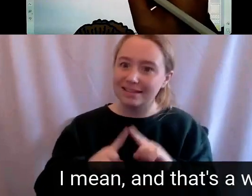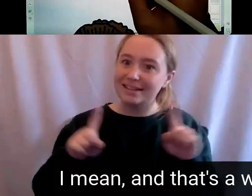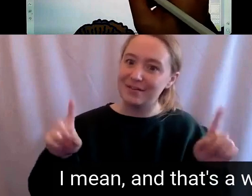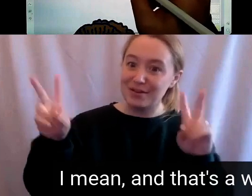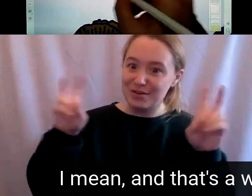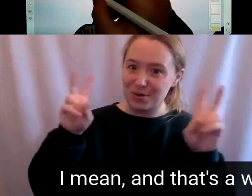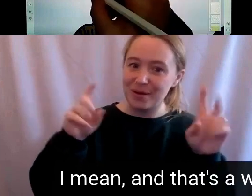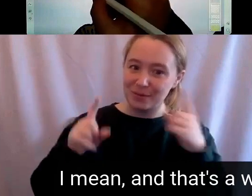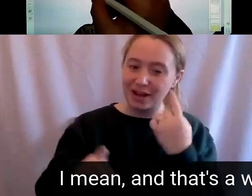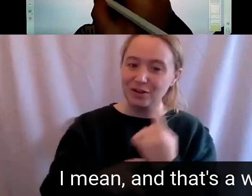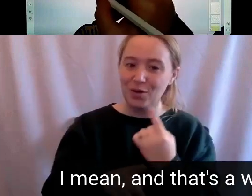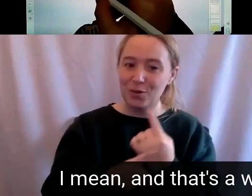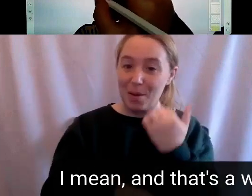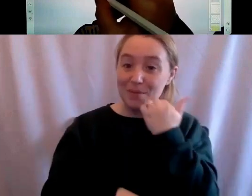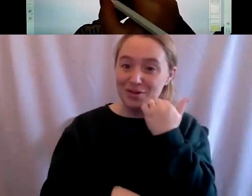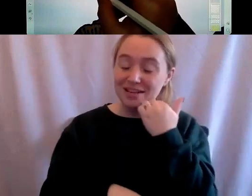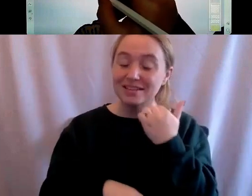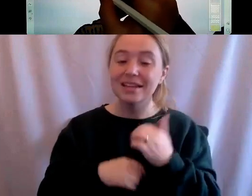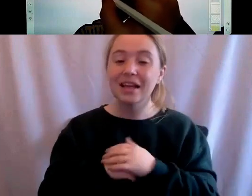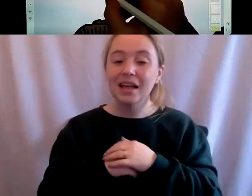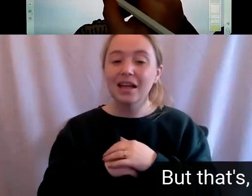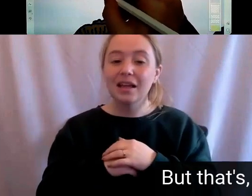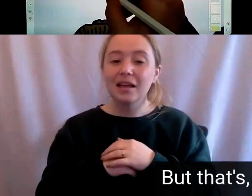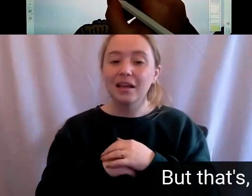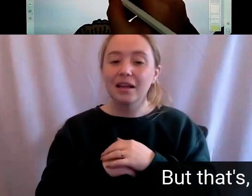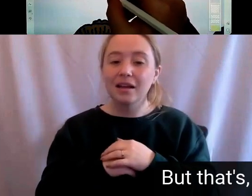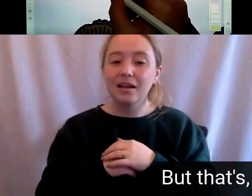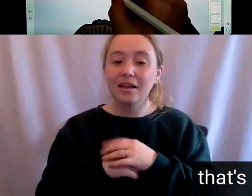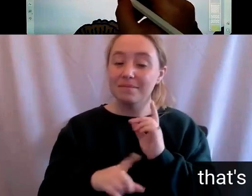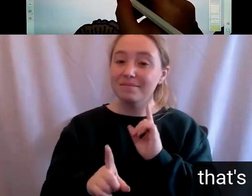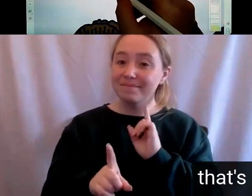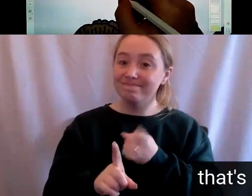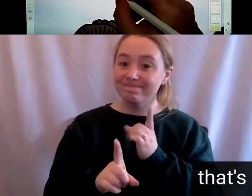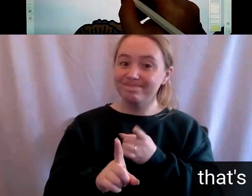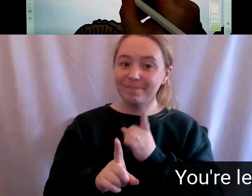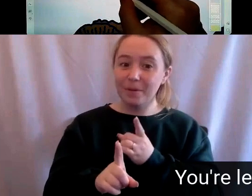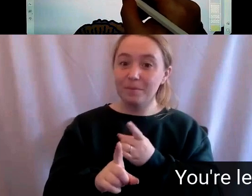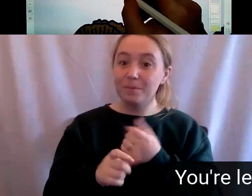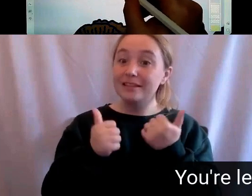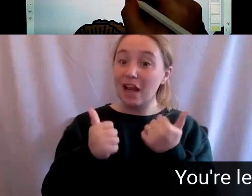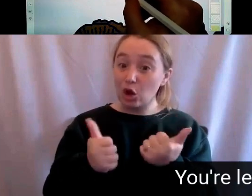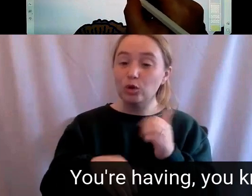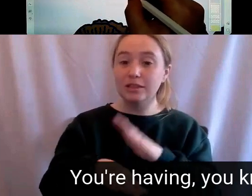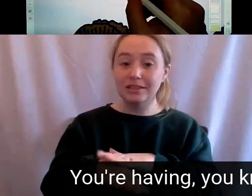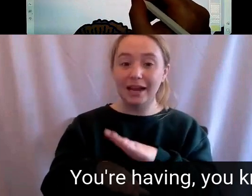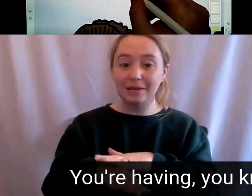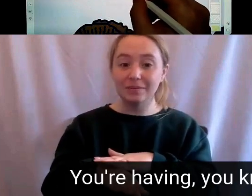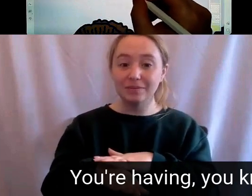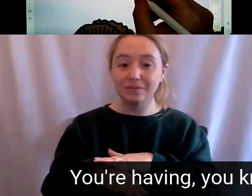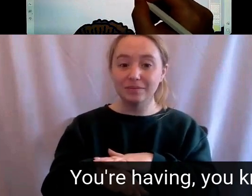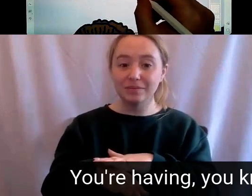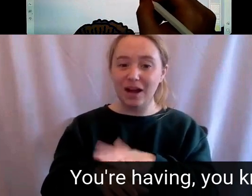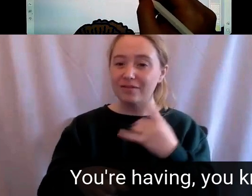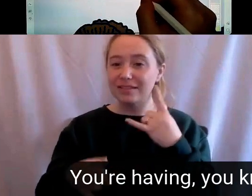We could do about periods and things. But that's, you know, that's a good time. You're learning about it. You're having, you know, kind of